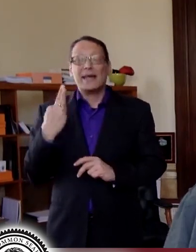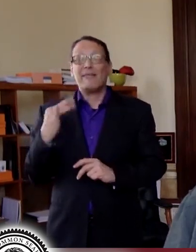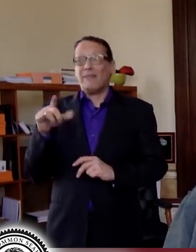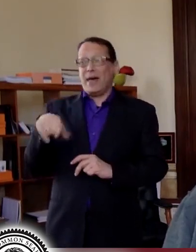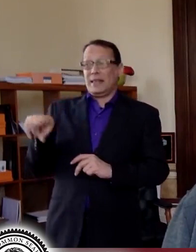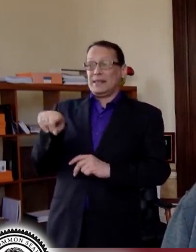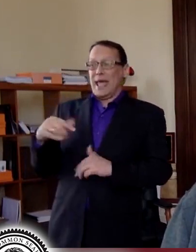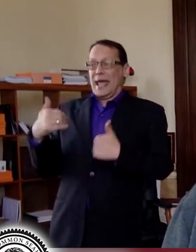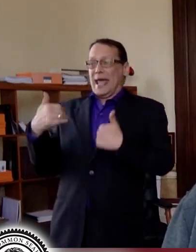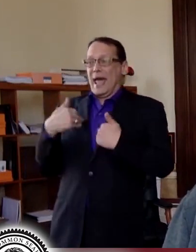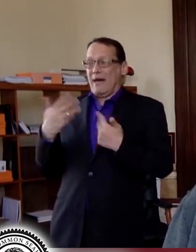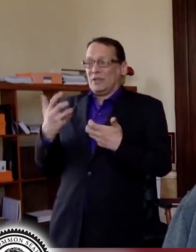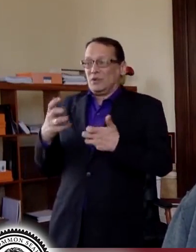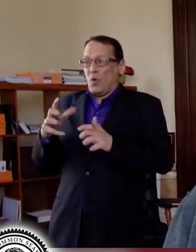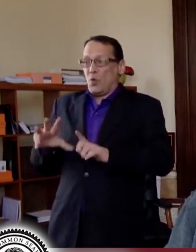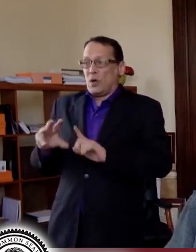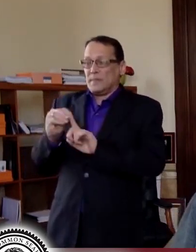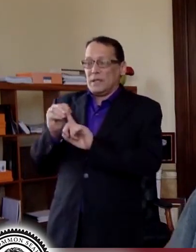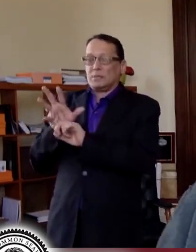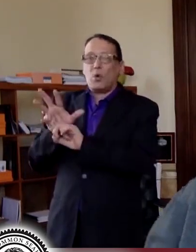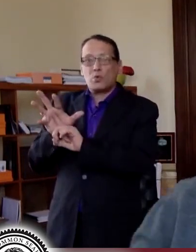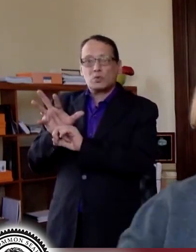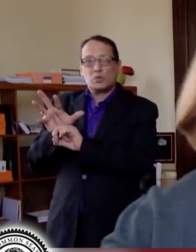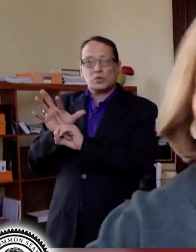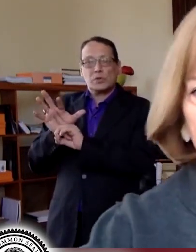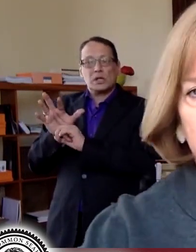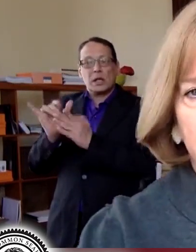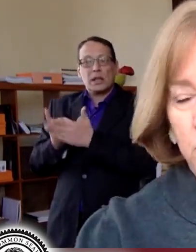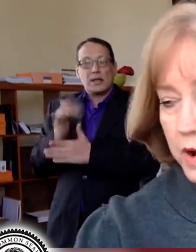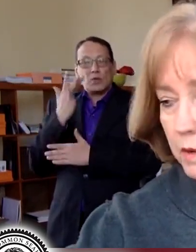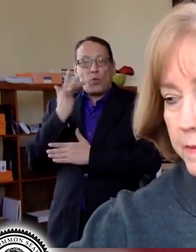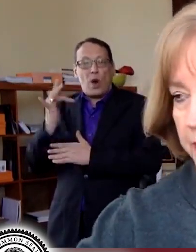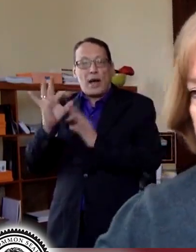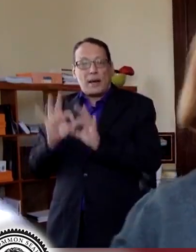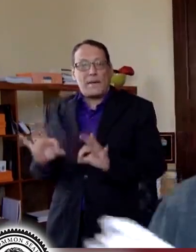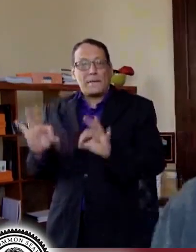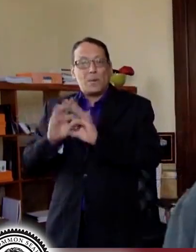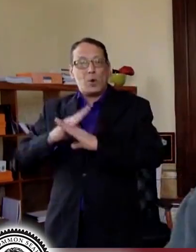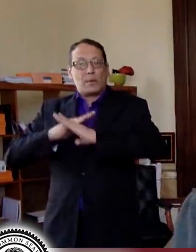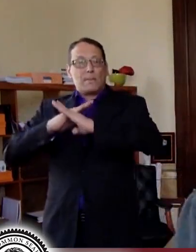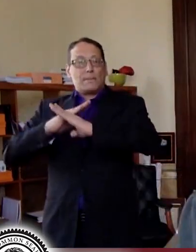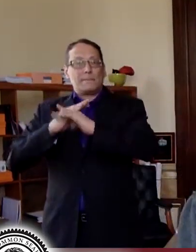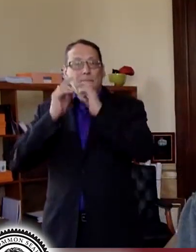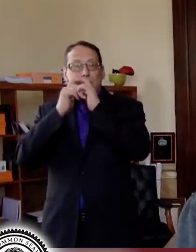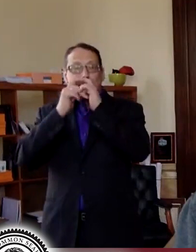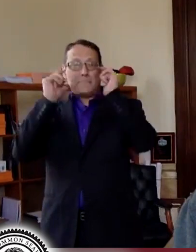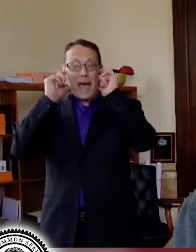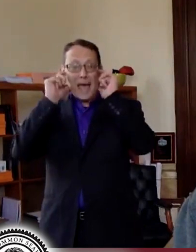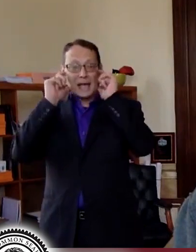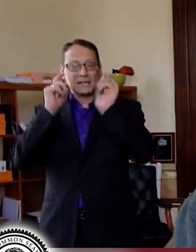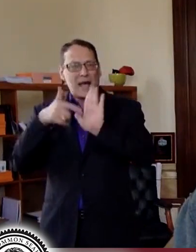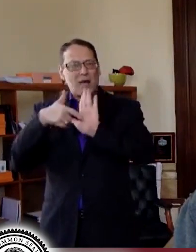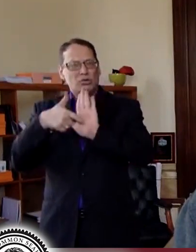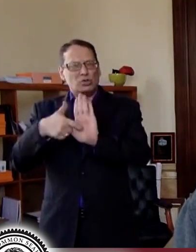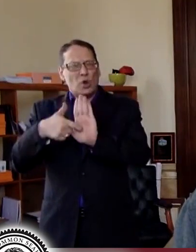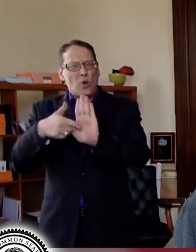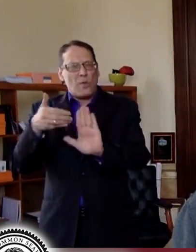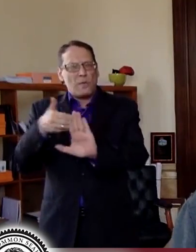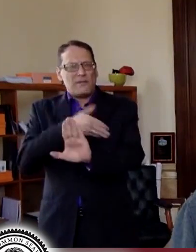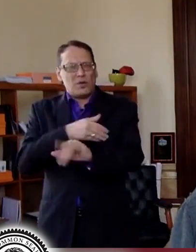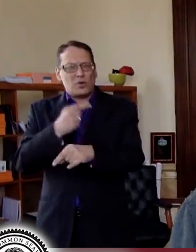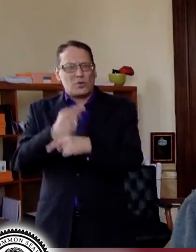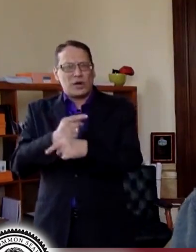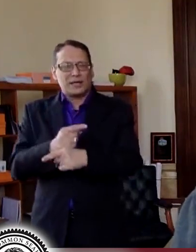COVID and you don't want to be exposed to it. That's why it's so important that you wear masks. I showed you this last time, didn't